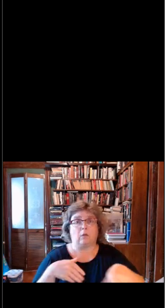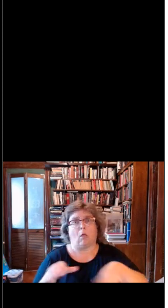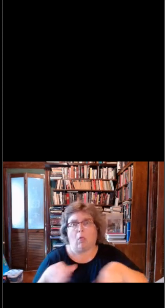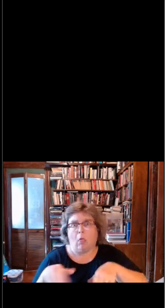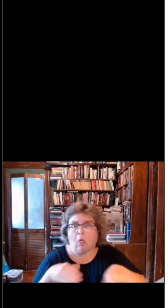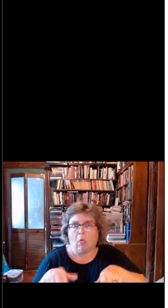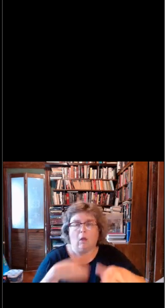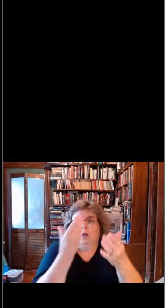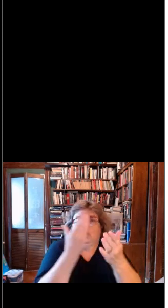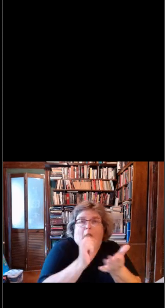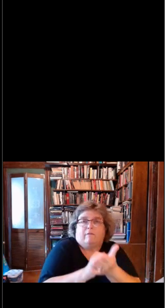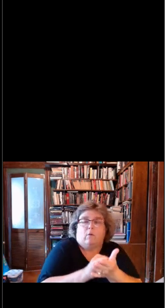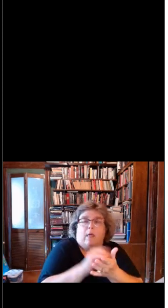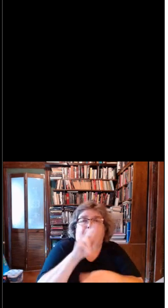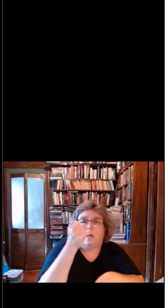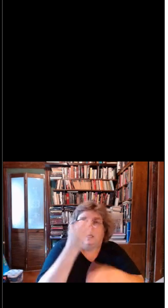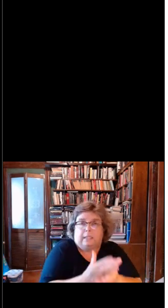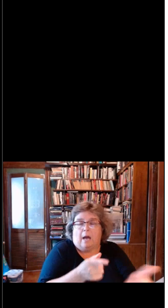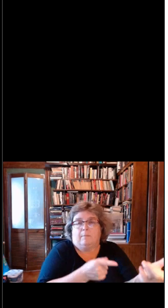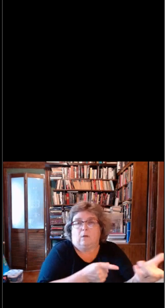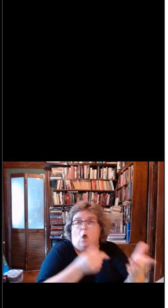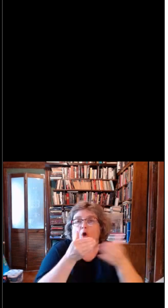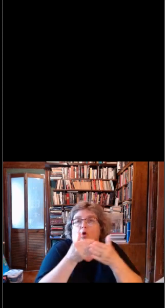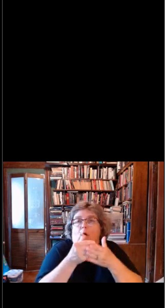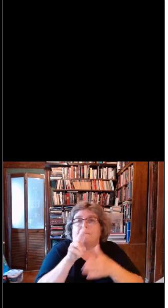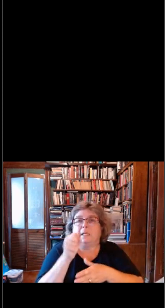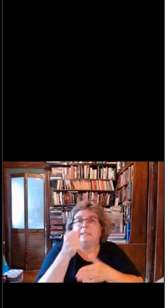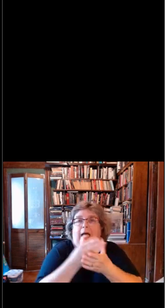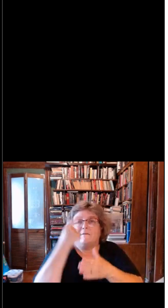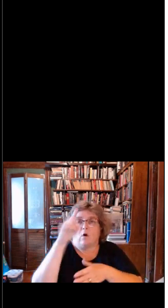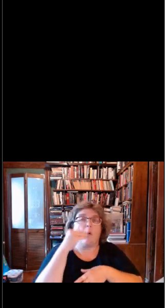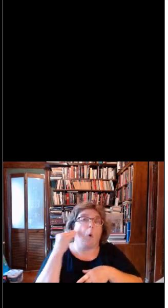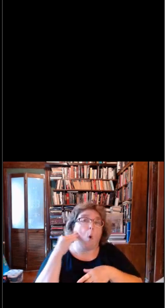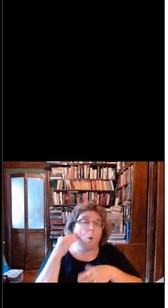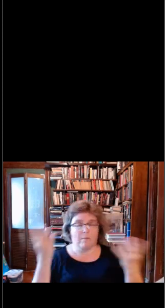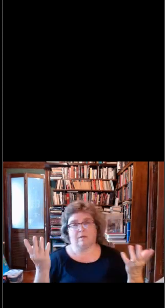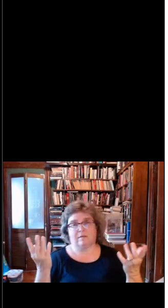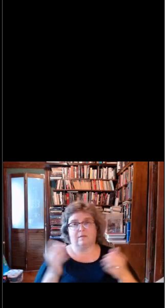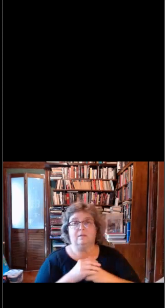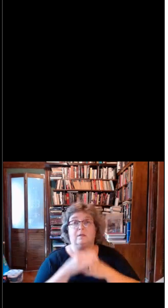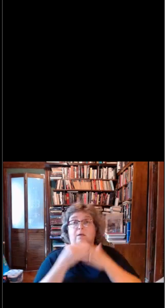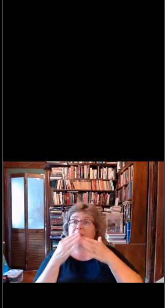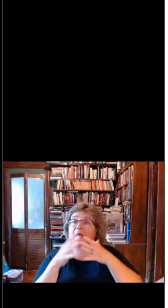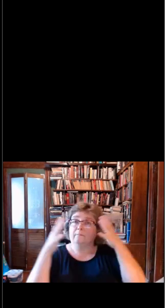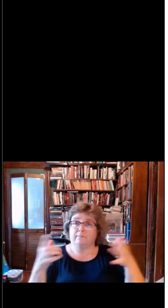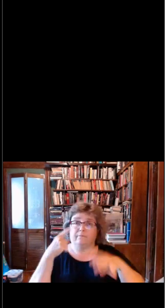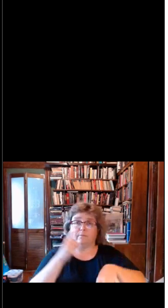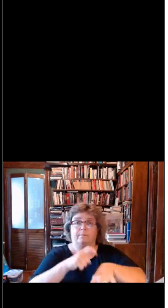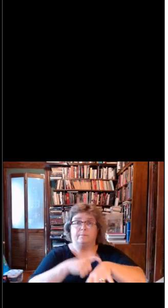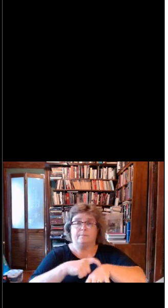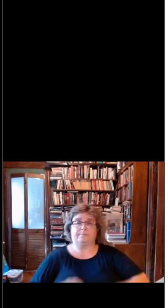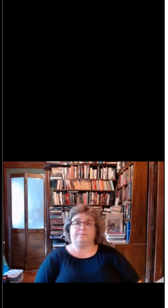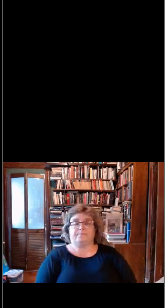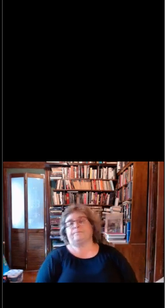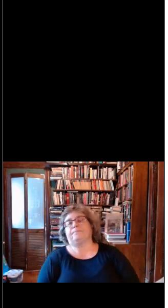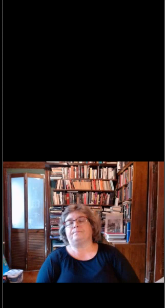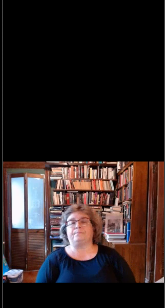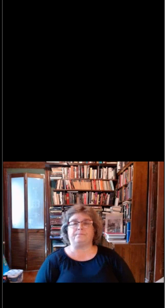to get, to the closest bus stop to their home. Thank you very much for your time.